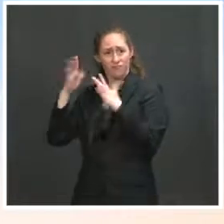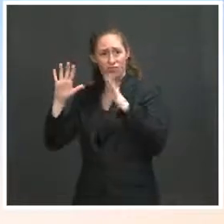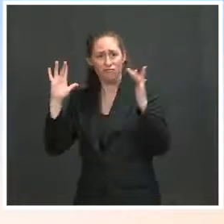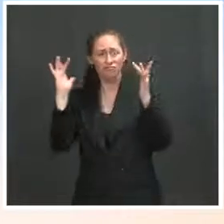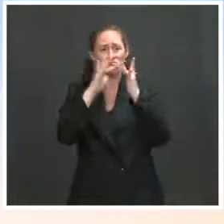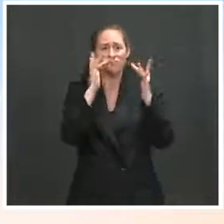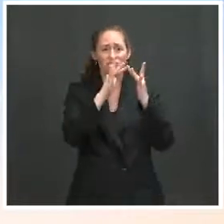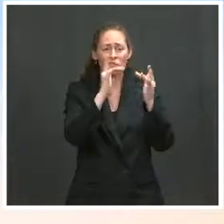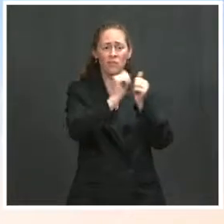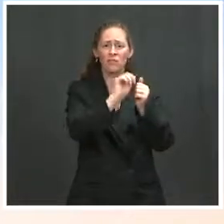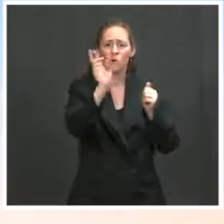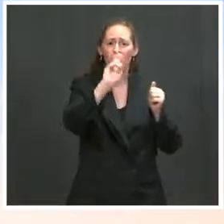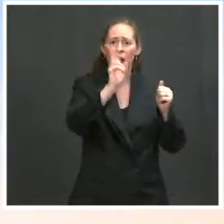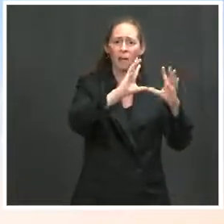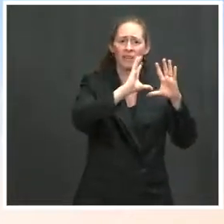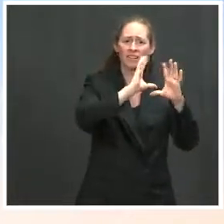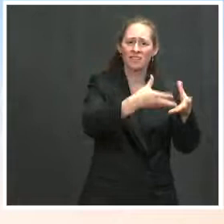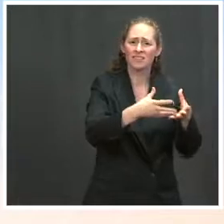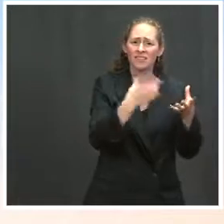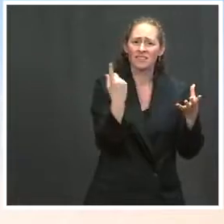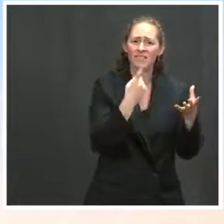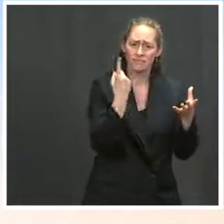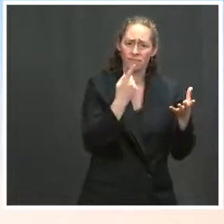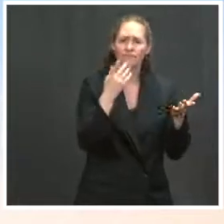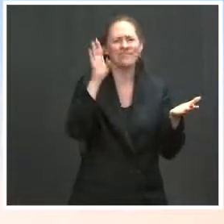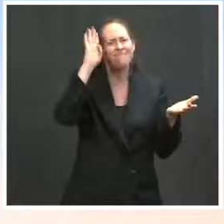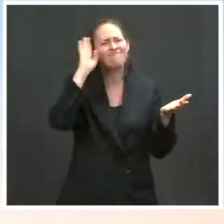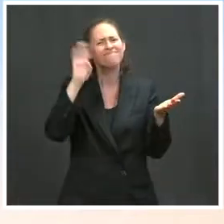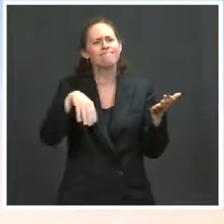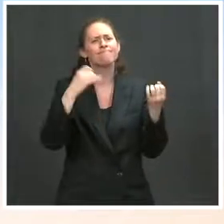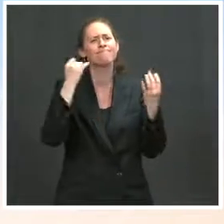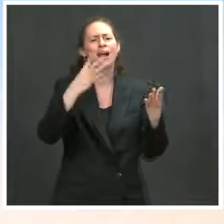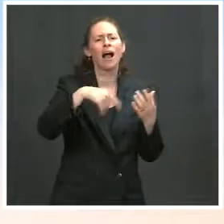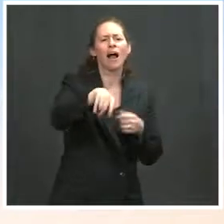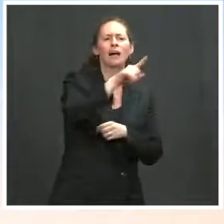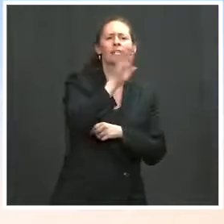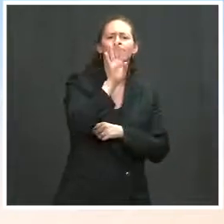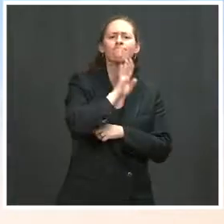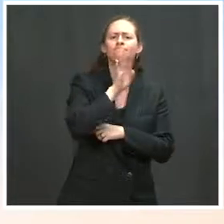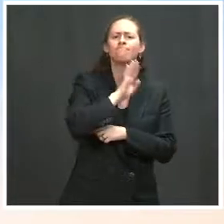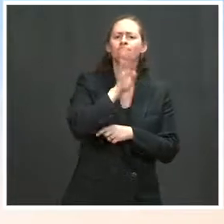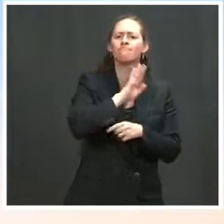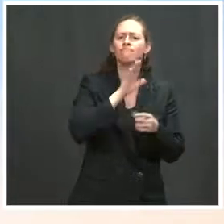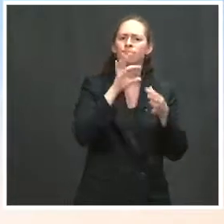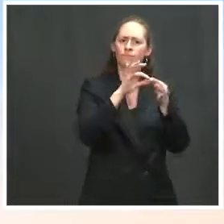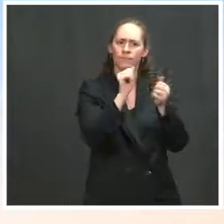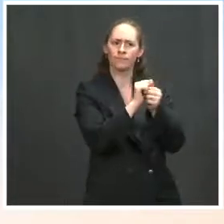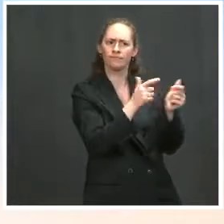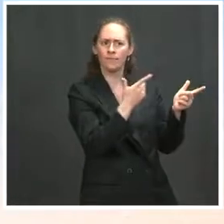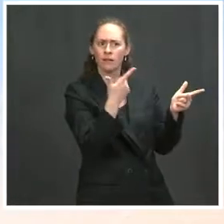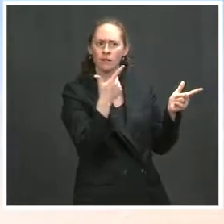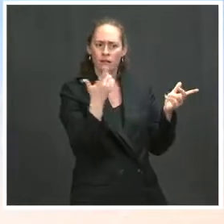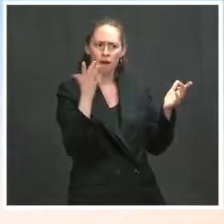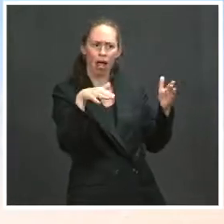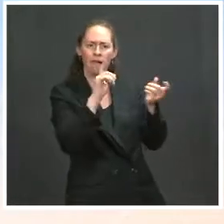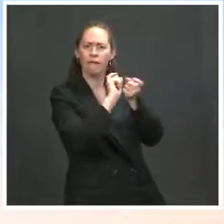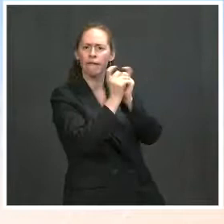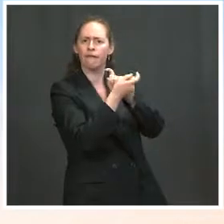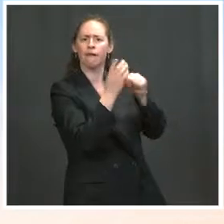given great frustration that it appears stalled any broad gun reforms? As you know, as I laid out, the president made some